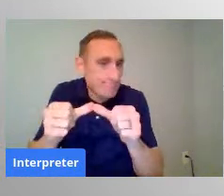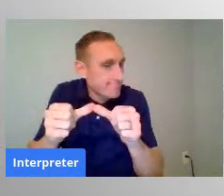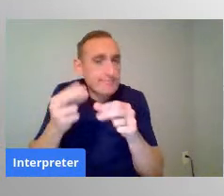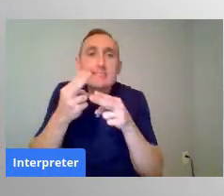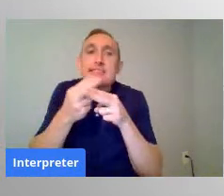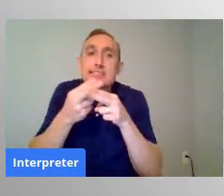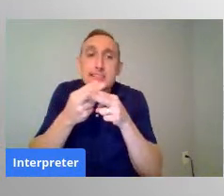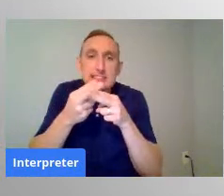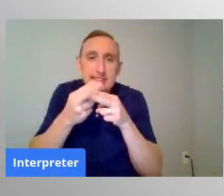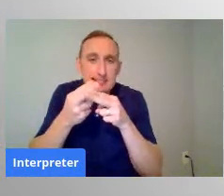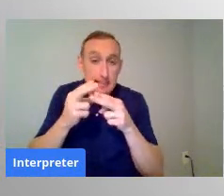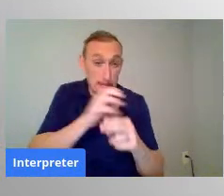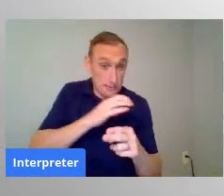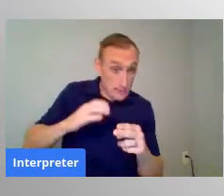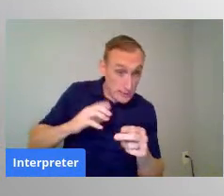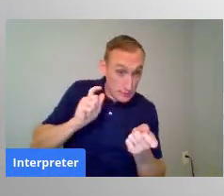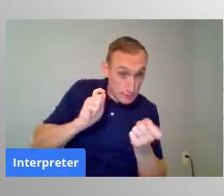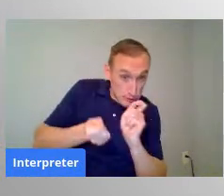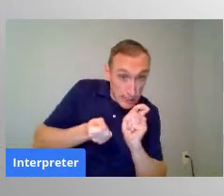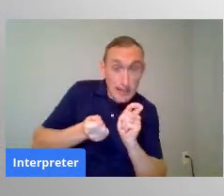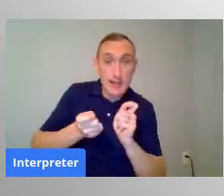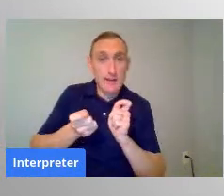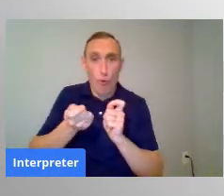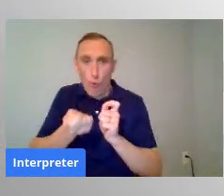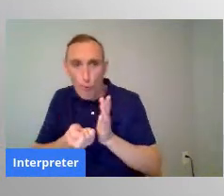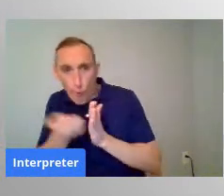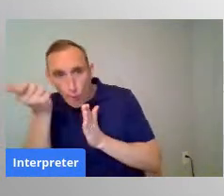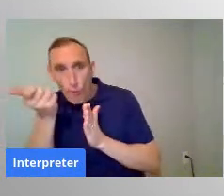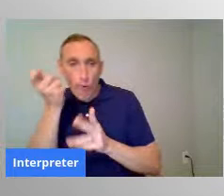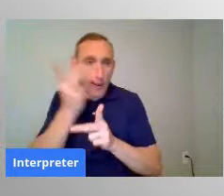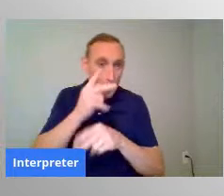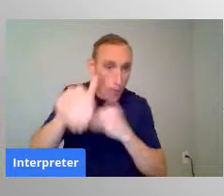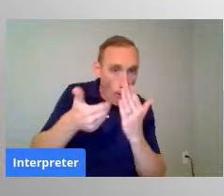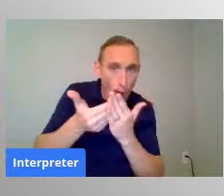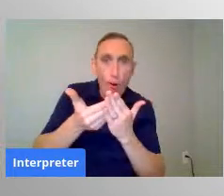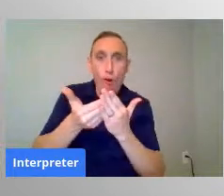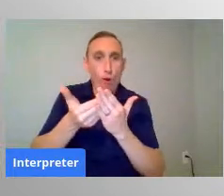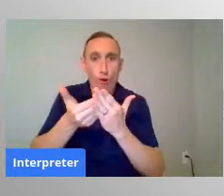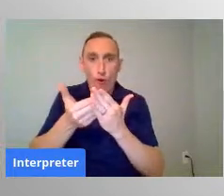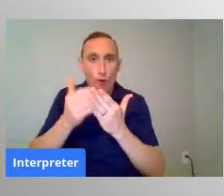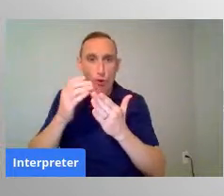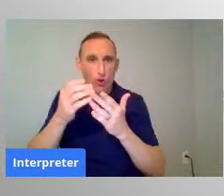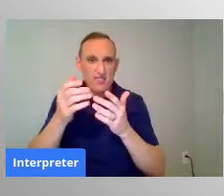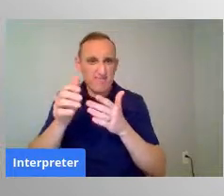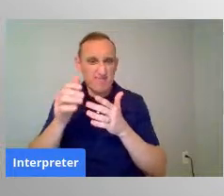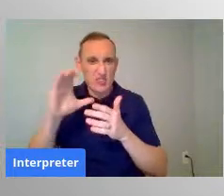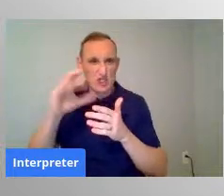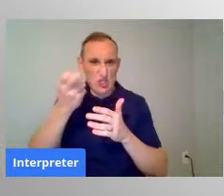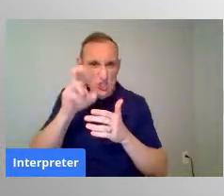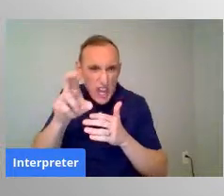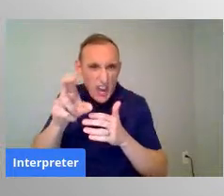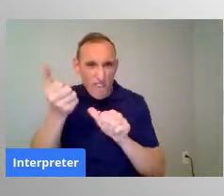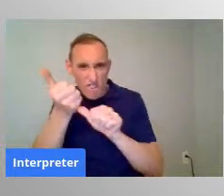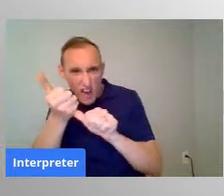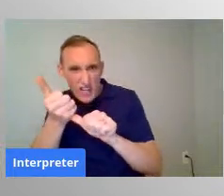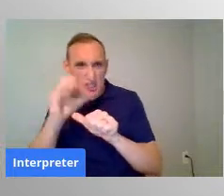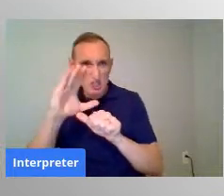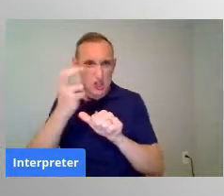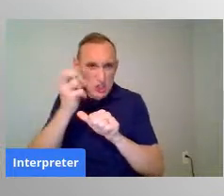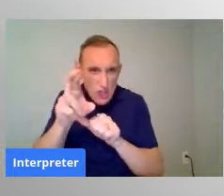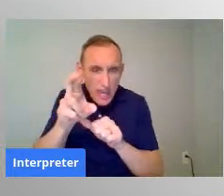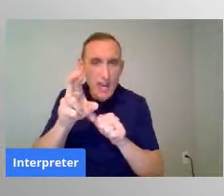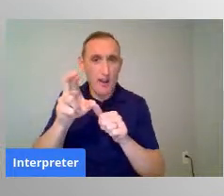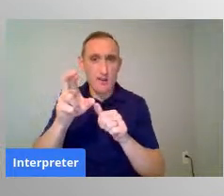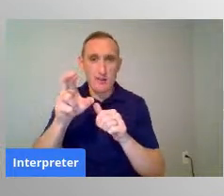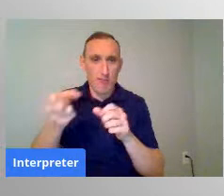change the committees, if we need to do away, if we need to keep all of them, if we need to change chairs, vice chairs, change the number of committees you're on,